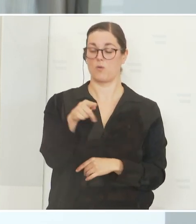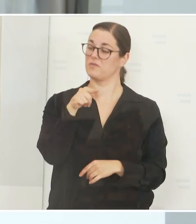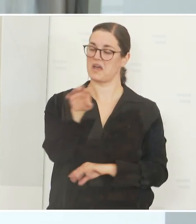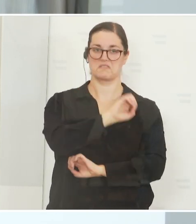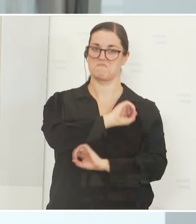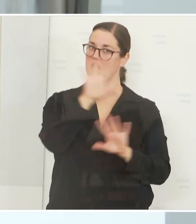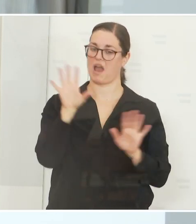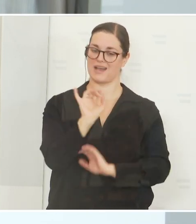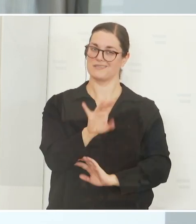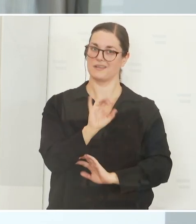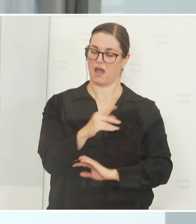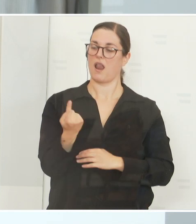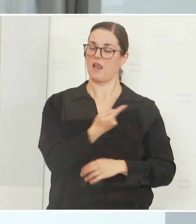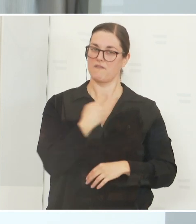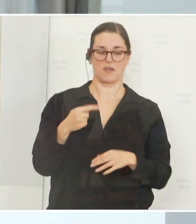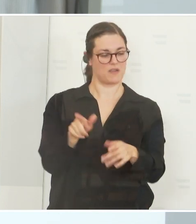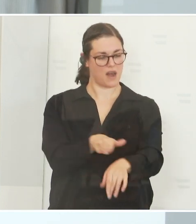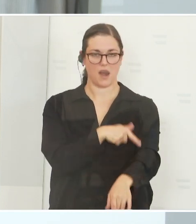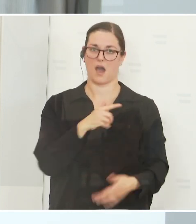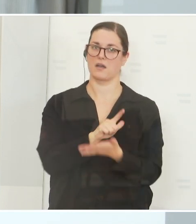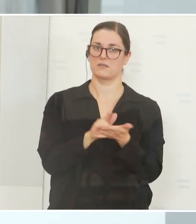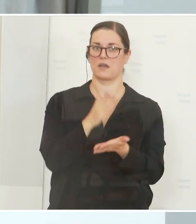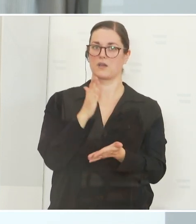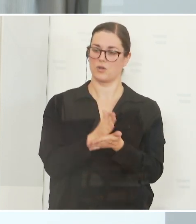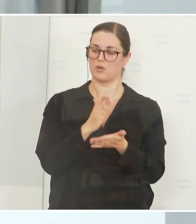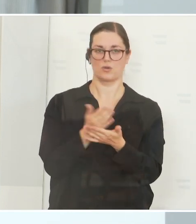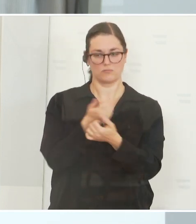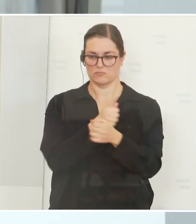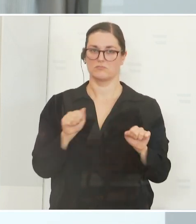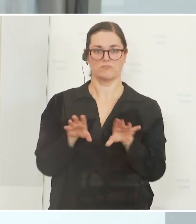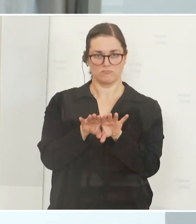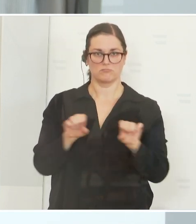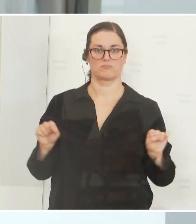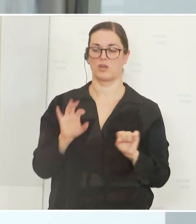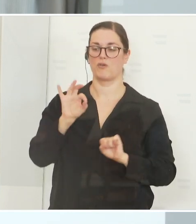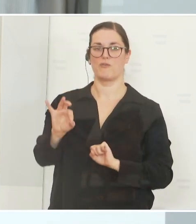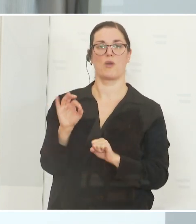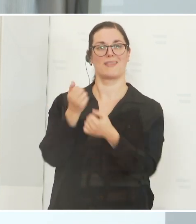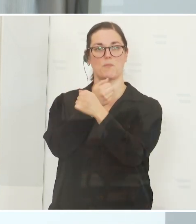our long-term commitment to the democratic choice of the Belarusian people.